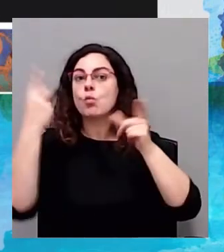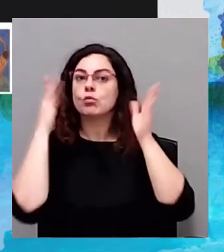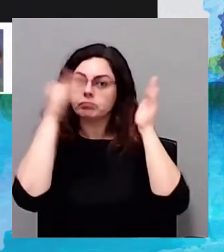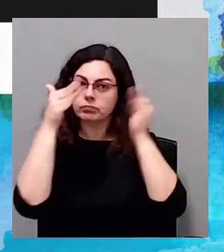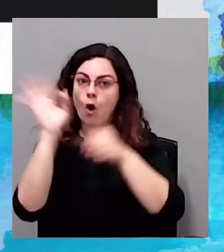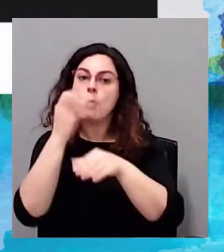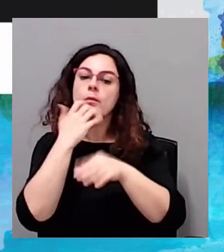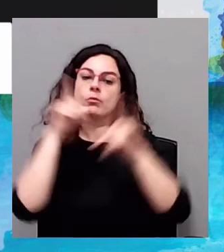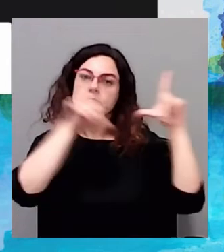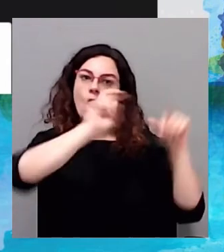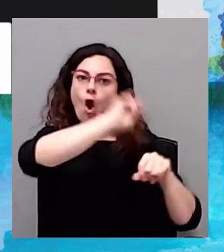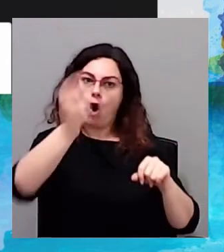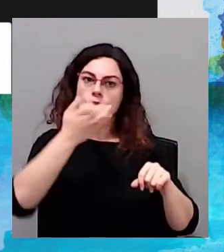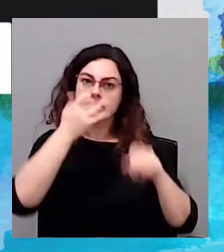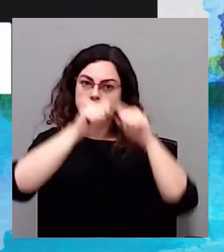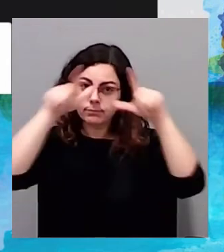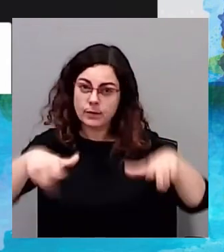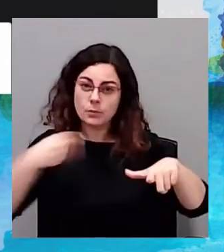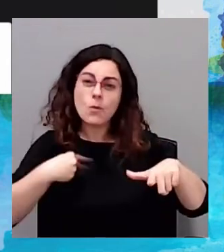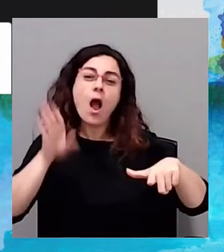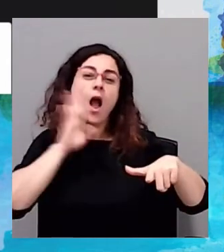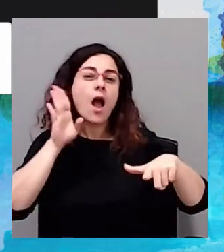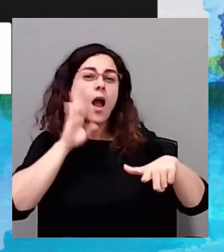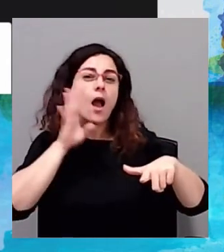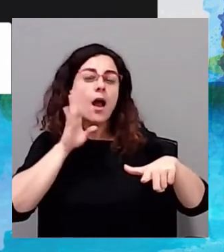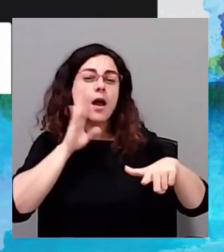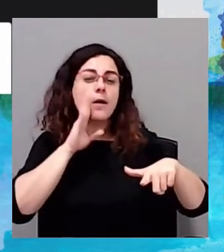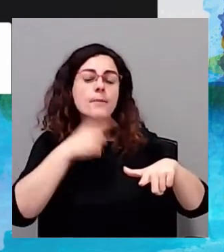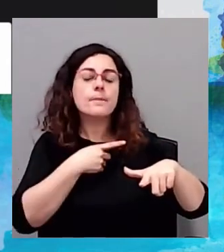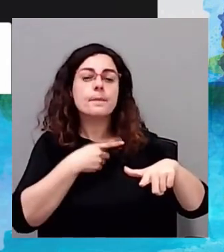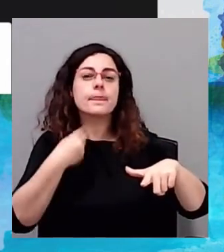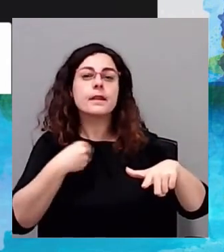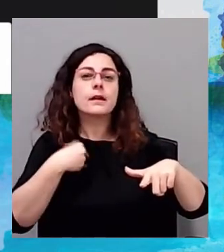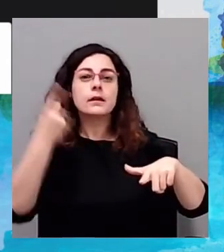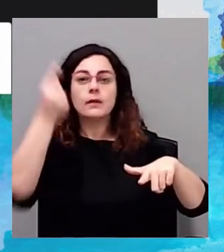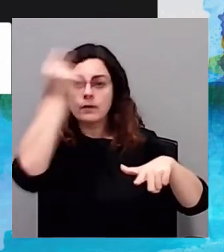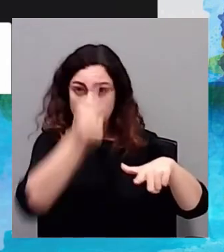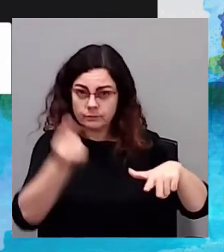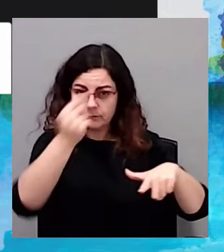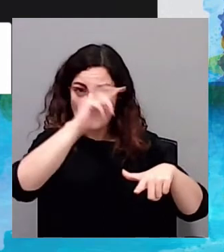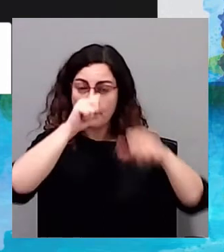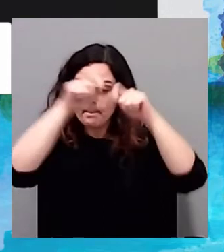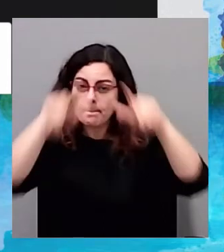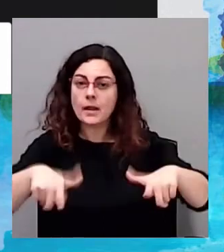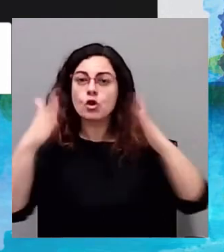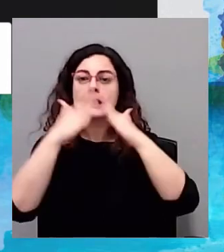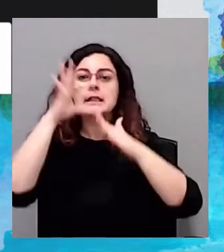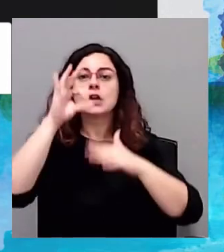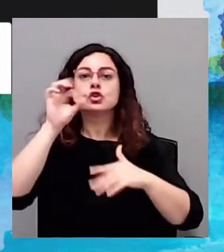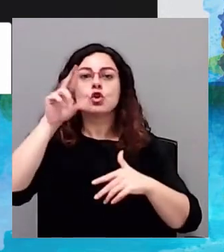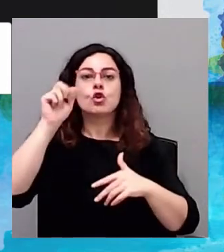just a couple of the characters. Or here in this picture, in this painting, this